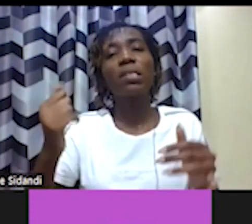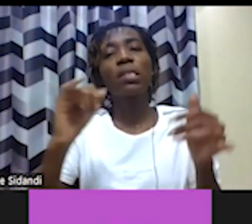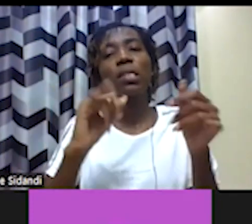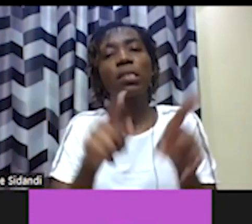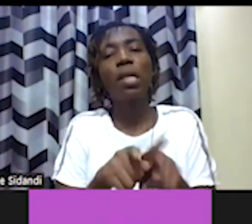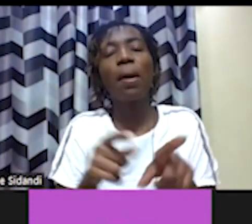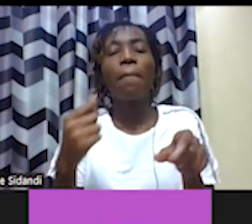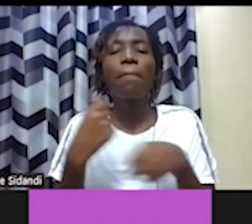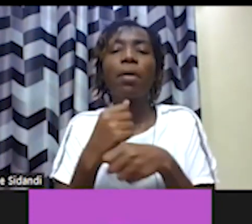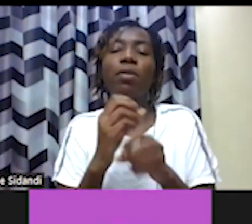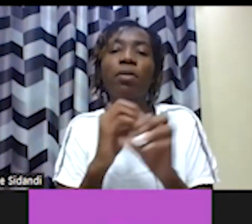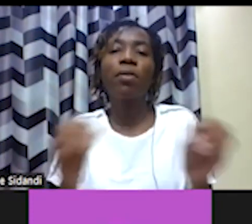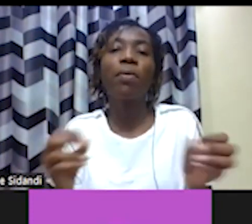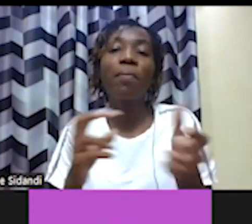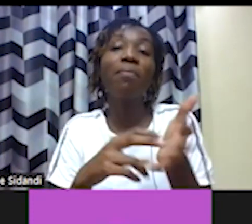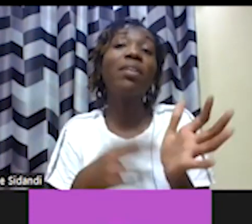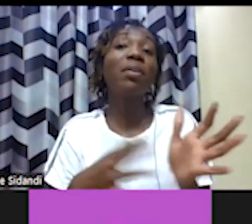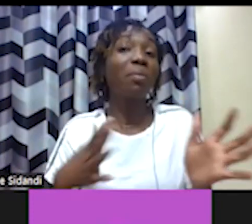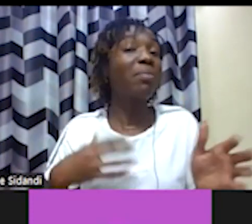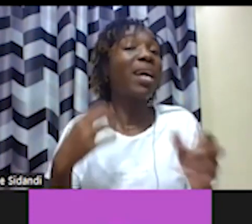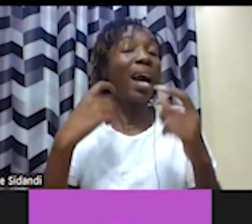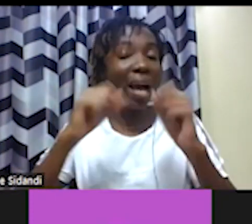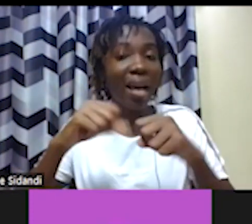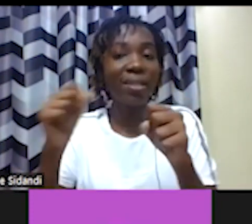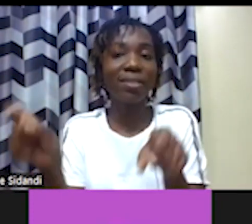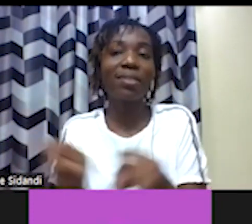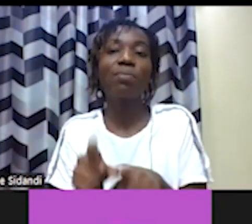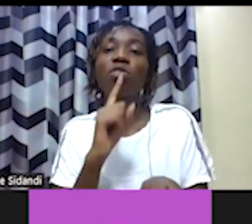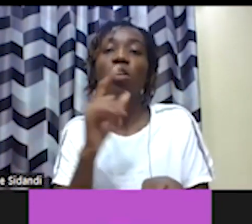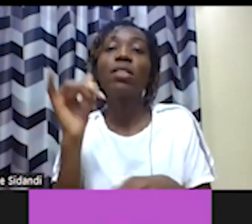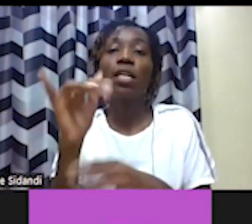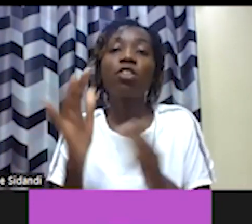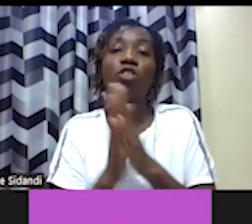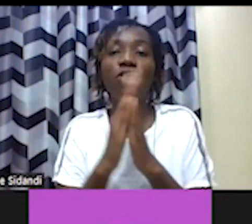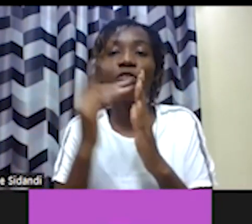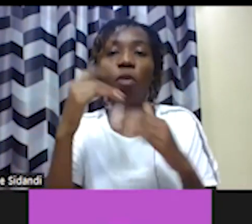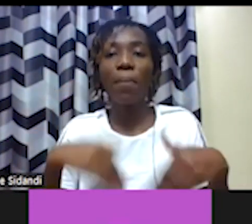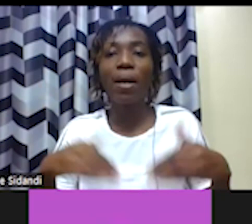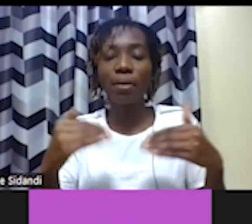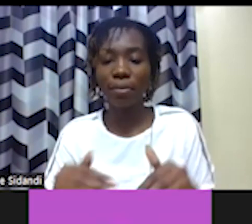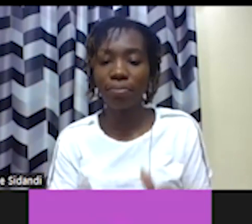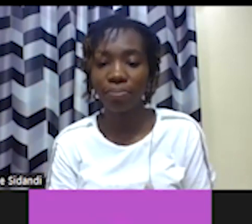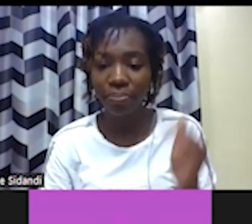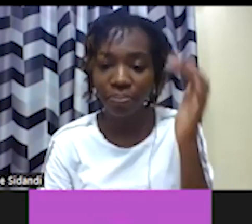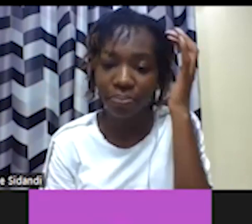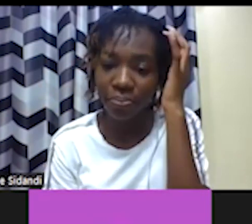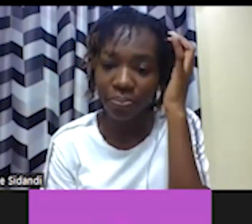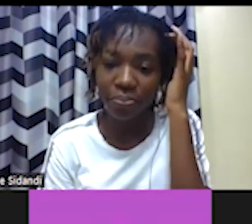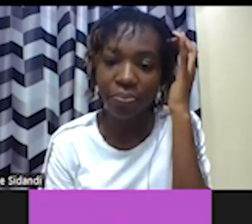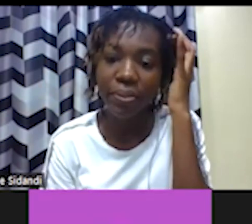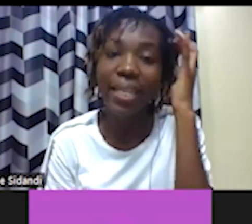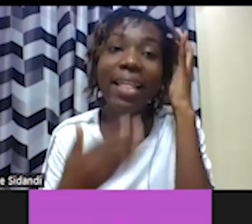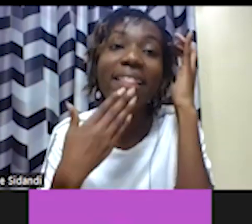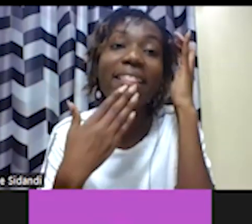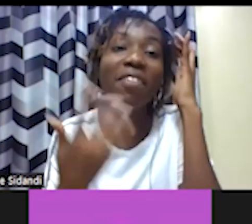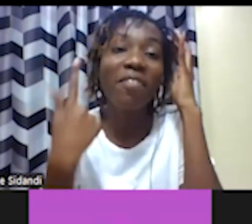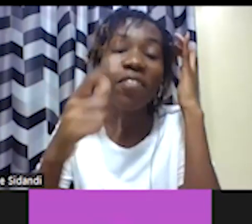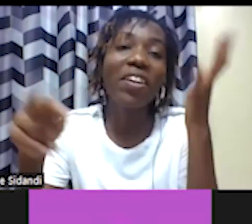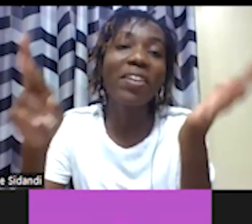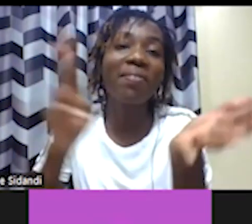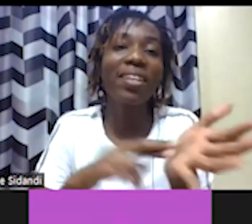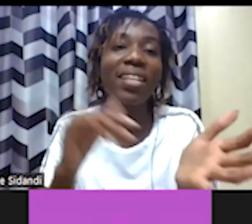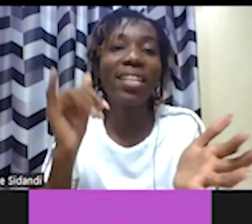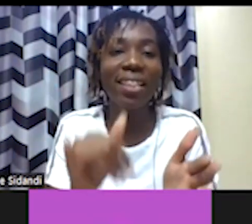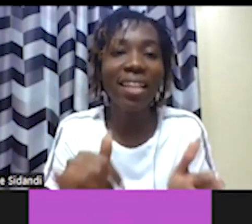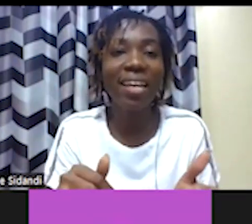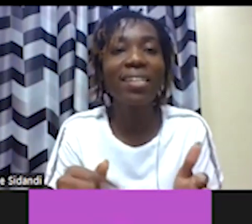you try, you do it. Yeah, so that's the story of the monkeys. Aha, excellent. Thank you for repeating it on my behalf.